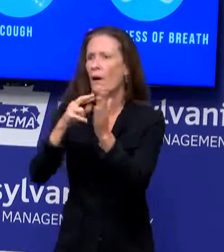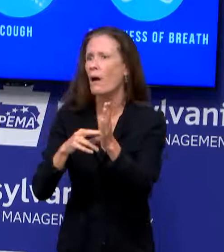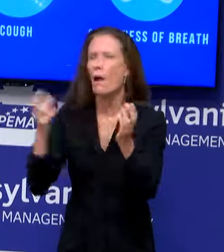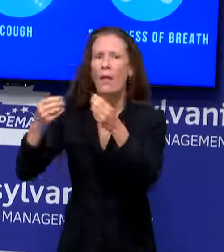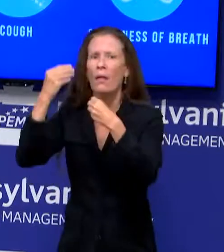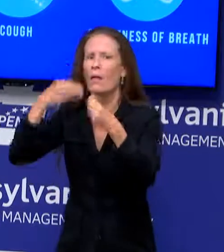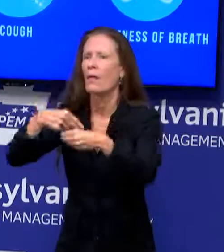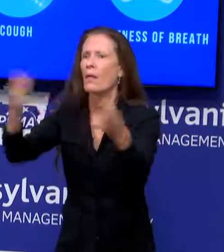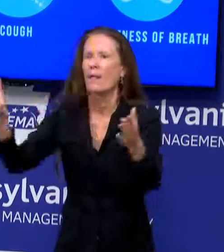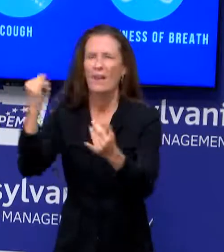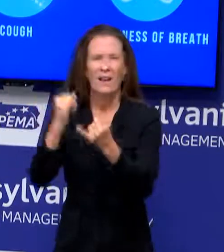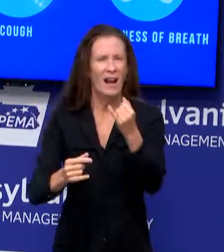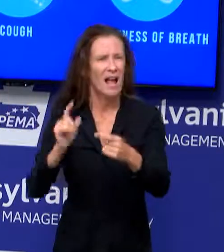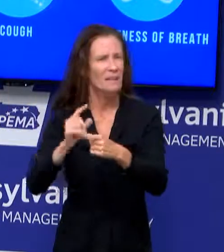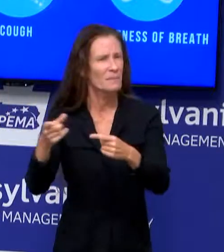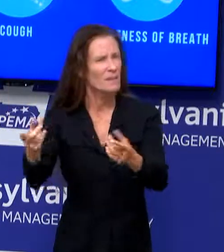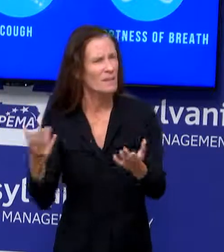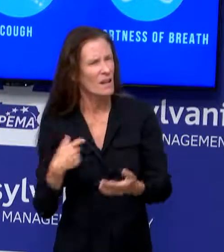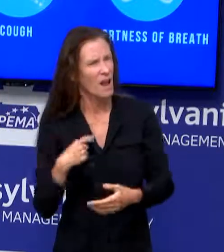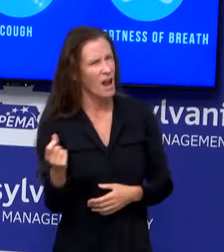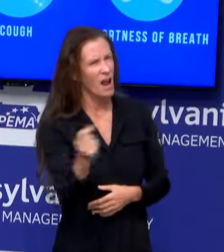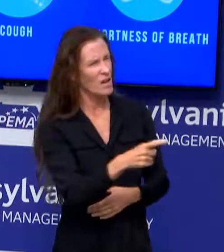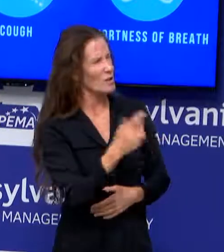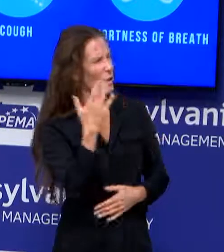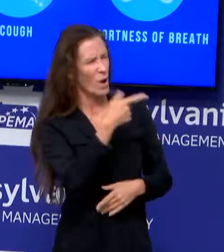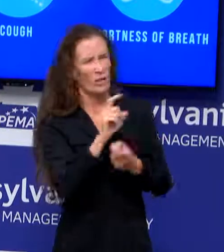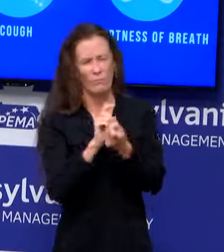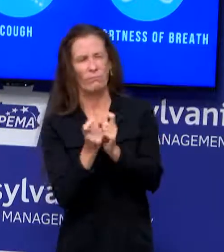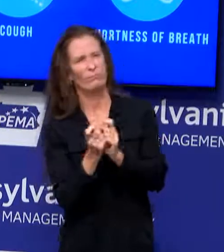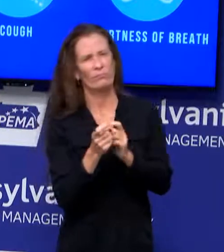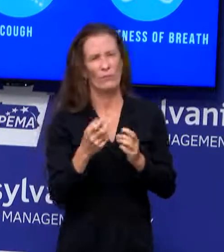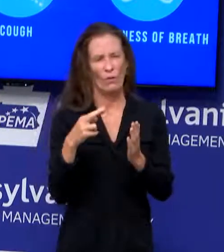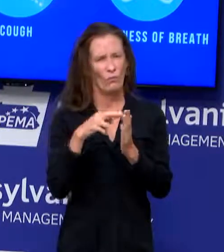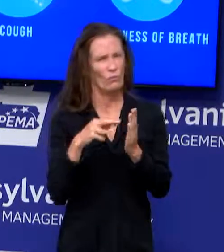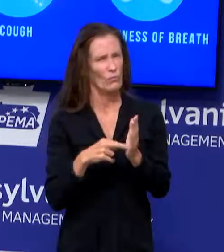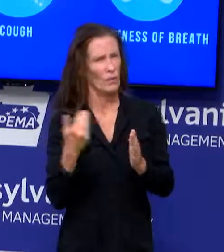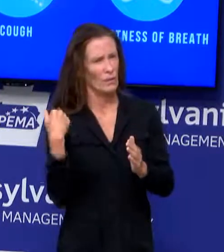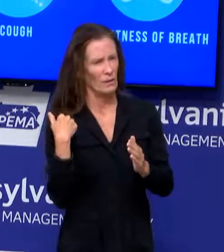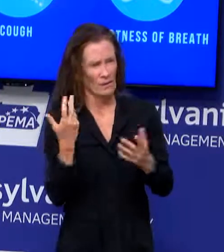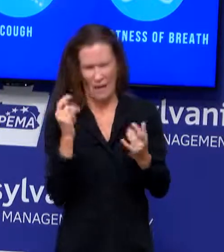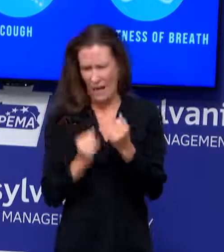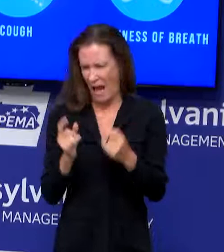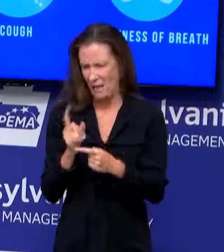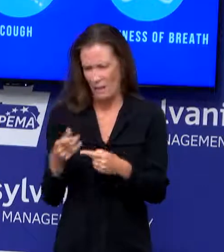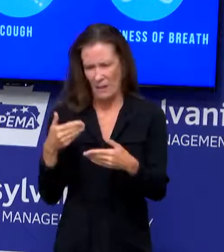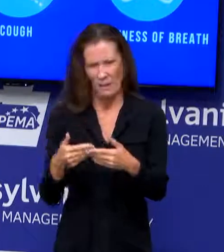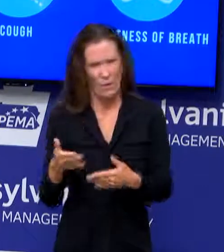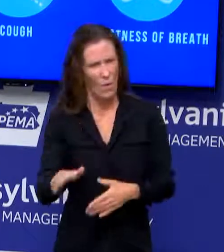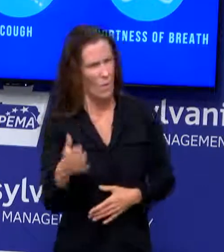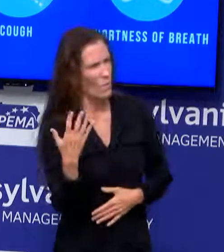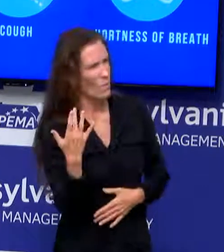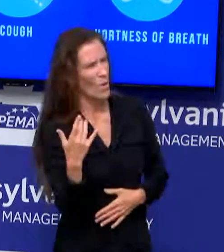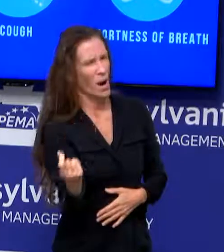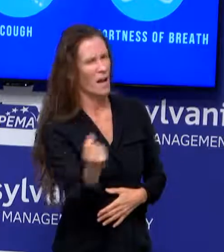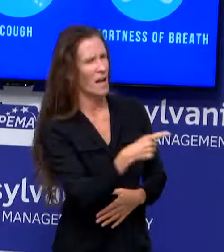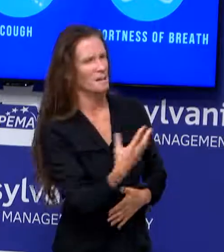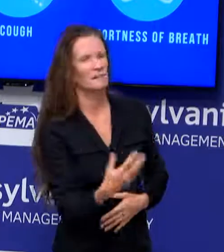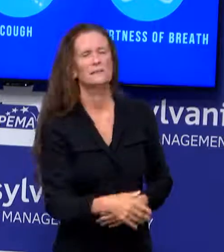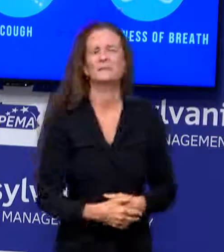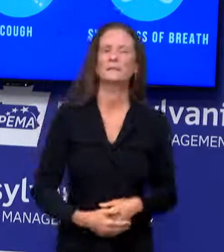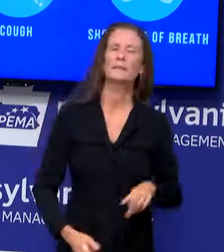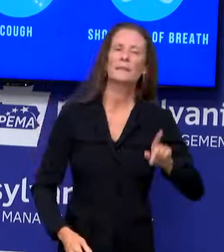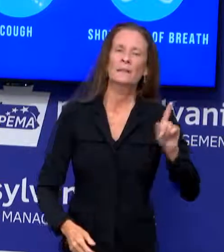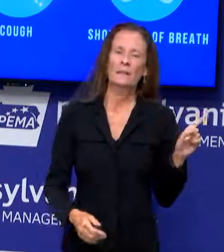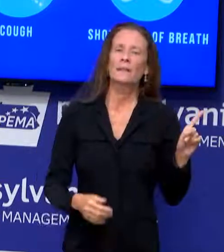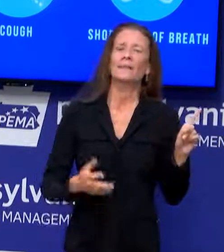wondering, why this change? Why so late? Why so close to the start? Sure. It really is just a clarification